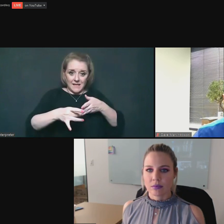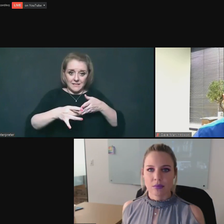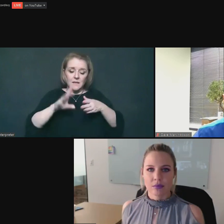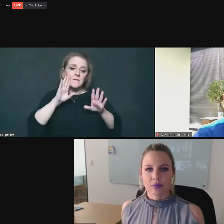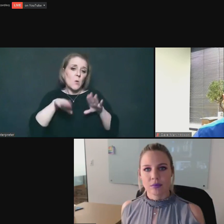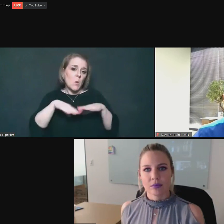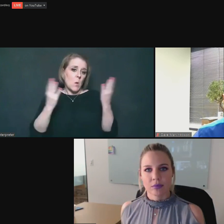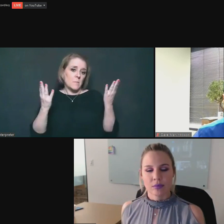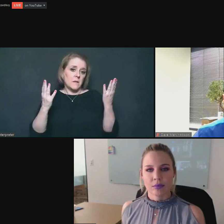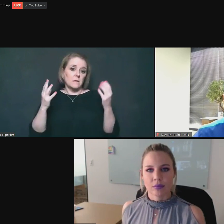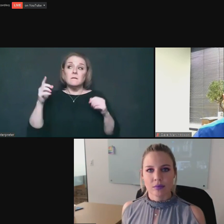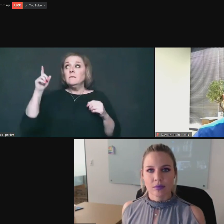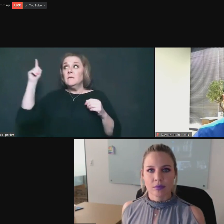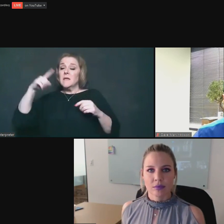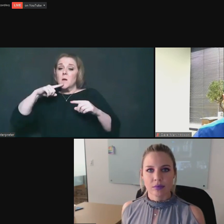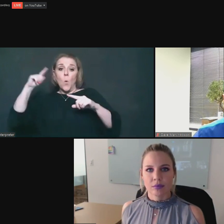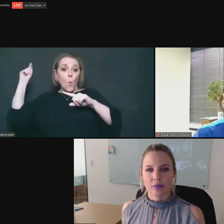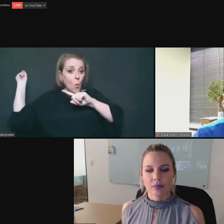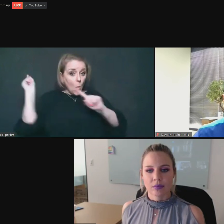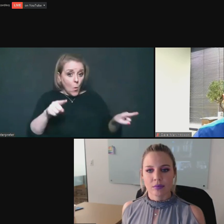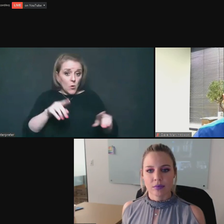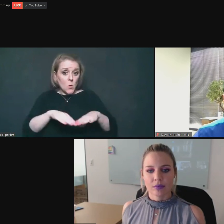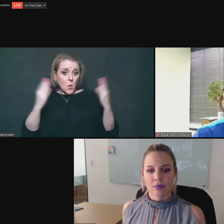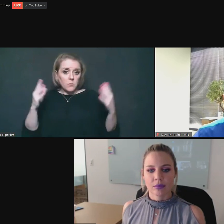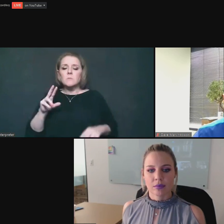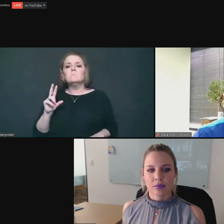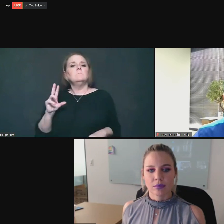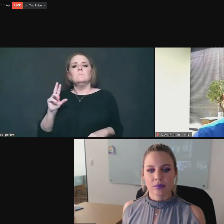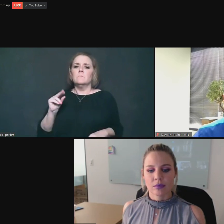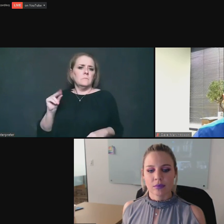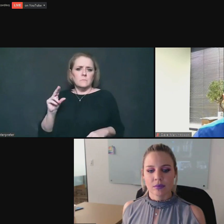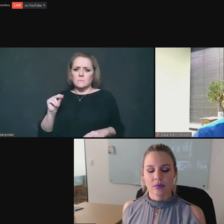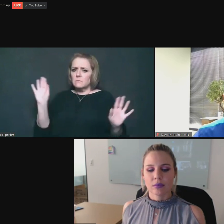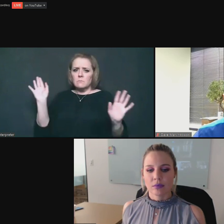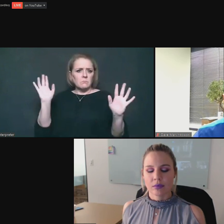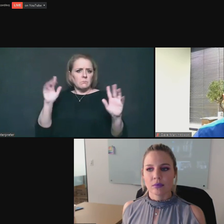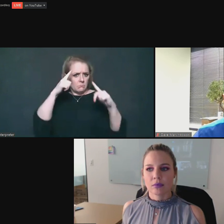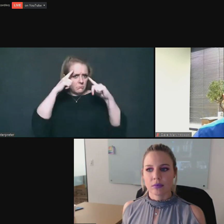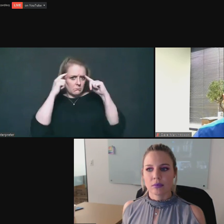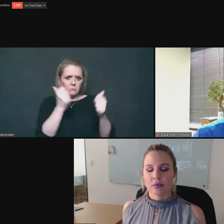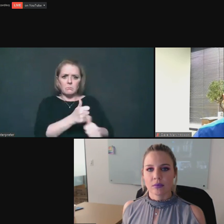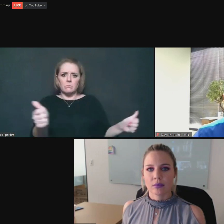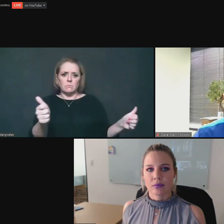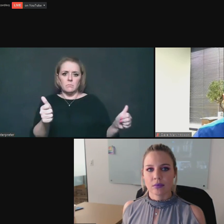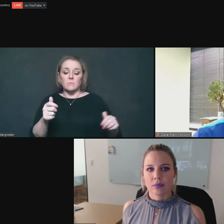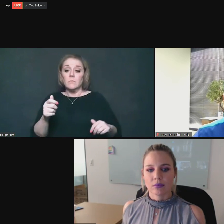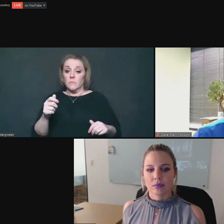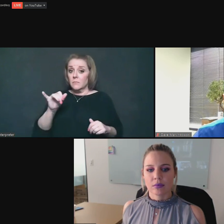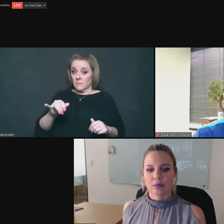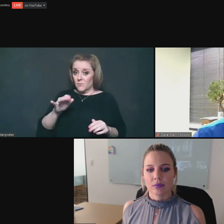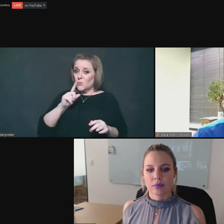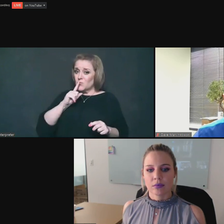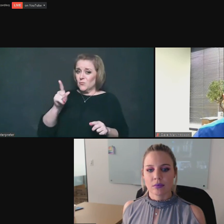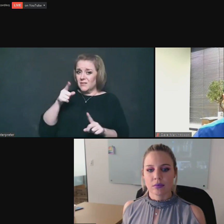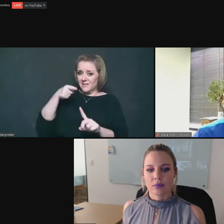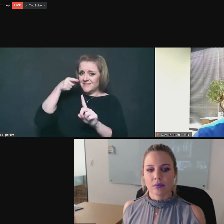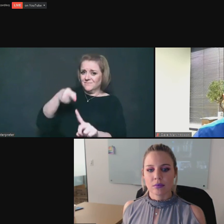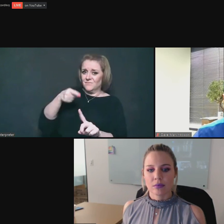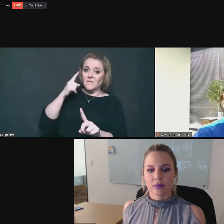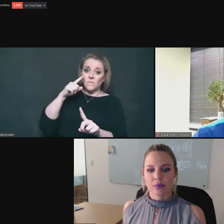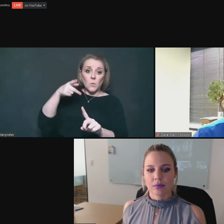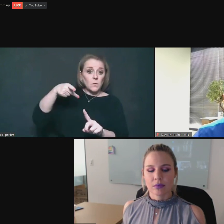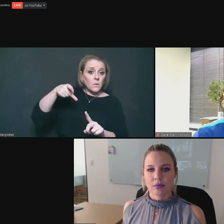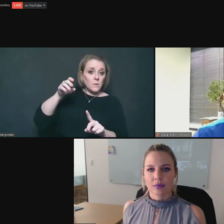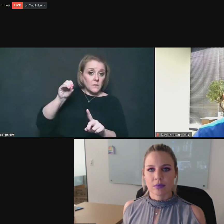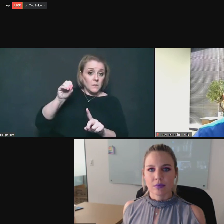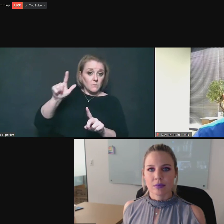that says that any owner should feel the obligation to open in any business. And I think that really is true in pools, because